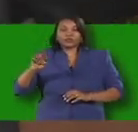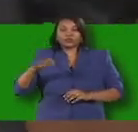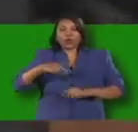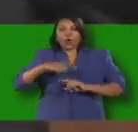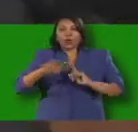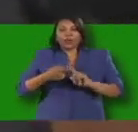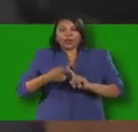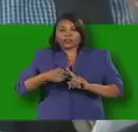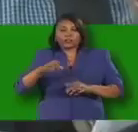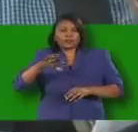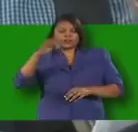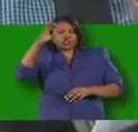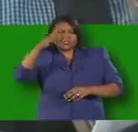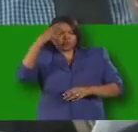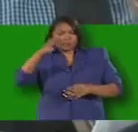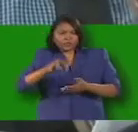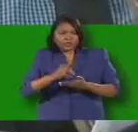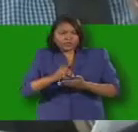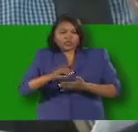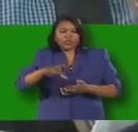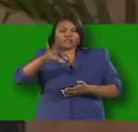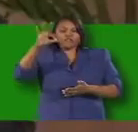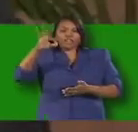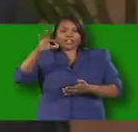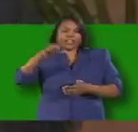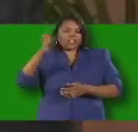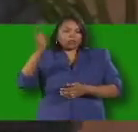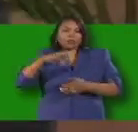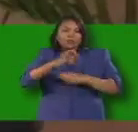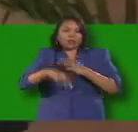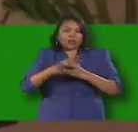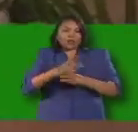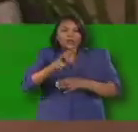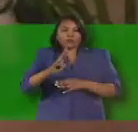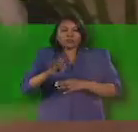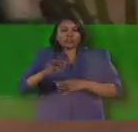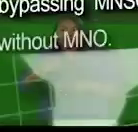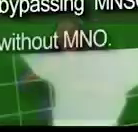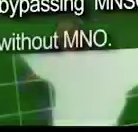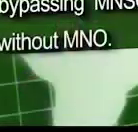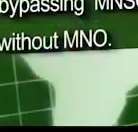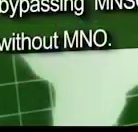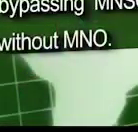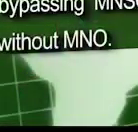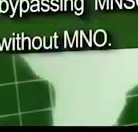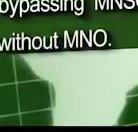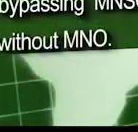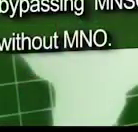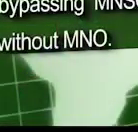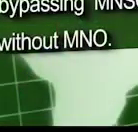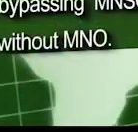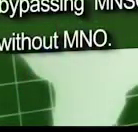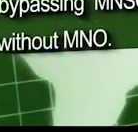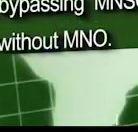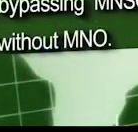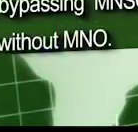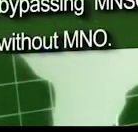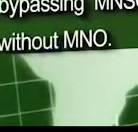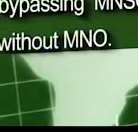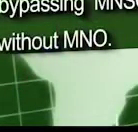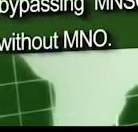that is managed by one of these companies. Let's look at the Internet of Things. Today, there's about 87 million embedded